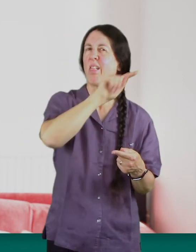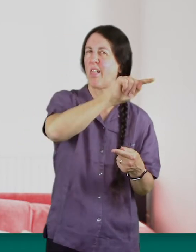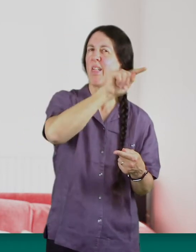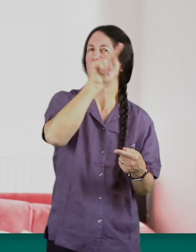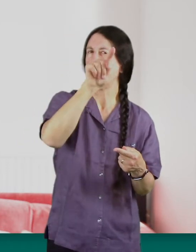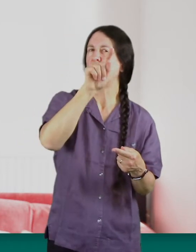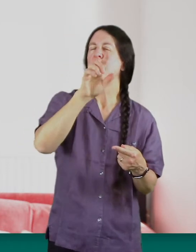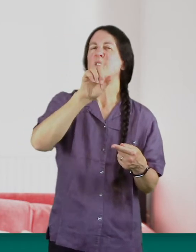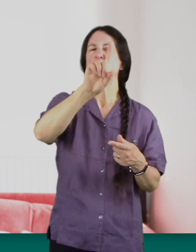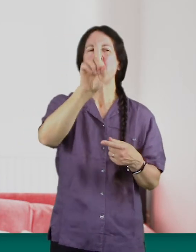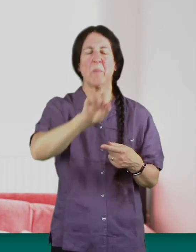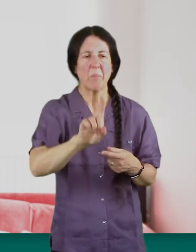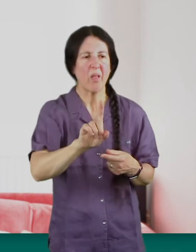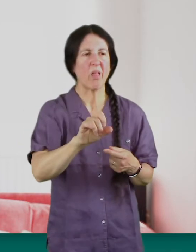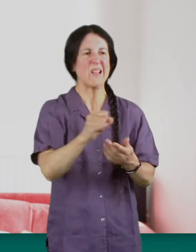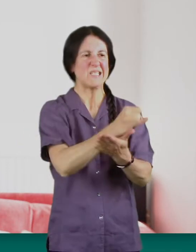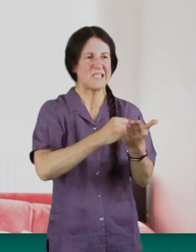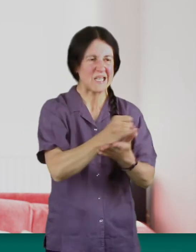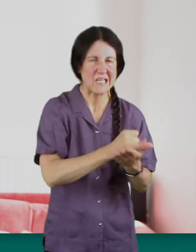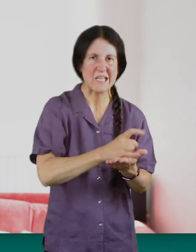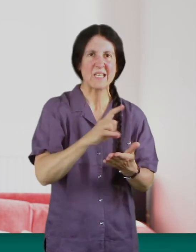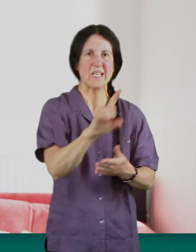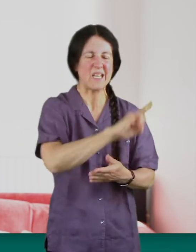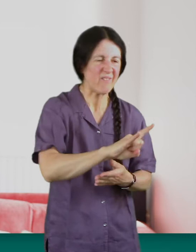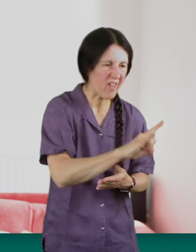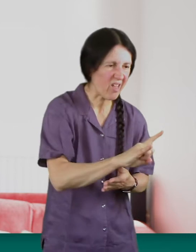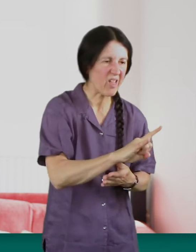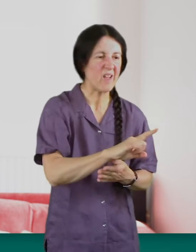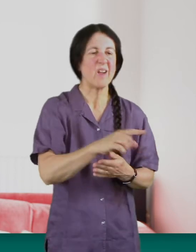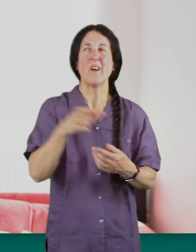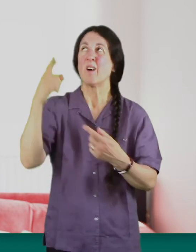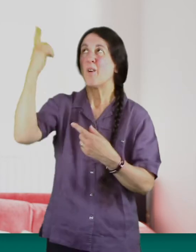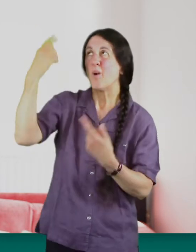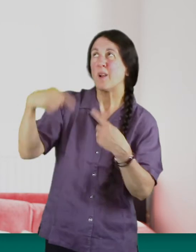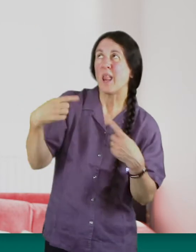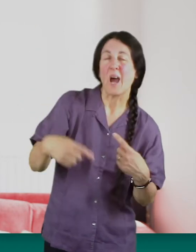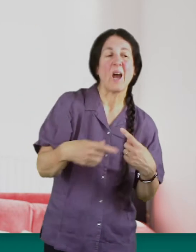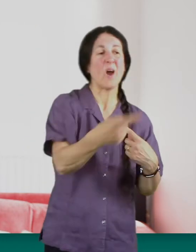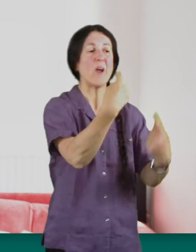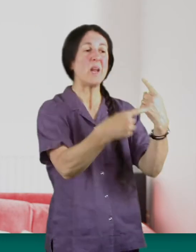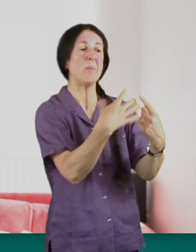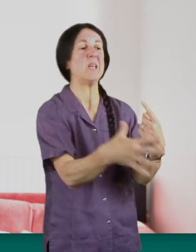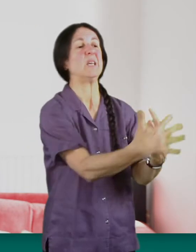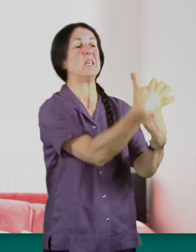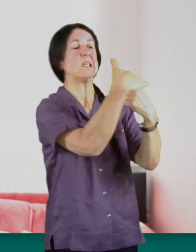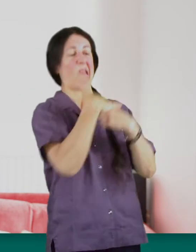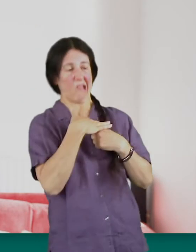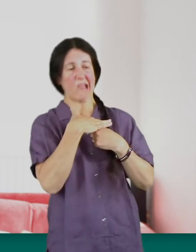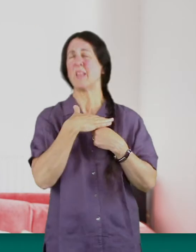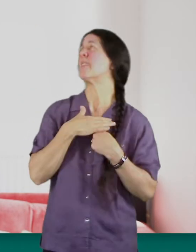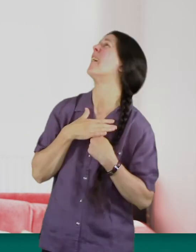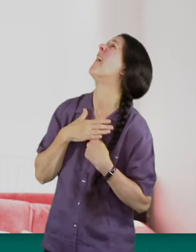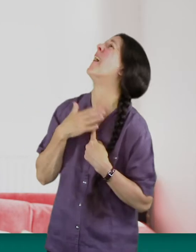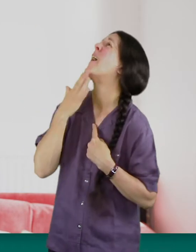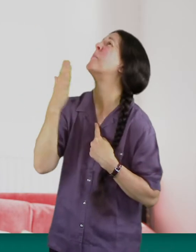in repentance, a judge coming to liberate them, then remembering God for a while, and then falling again into